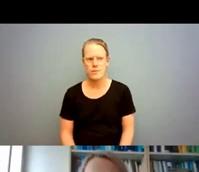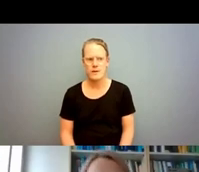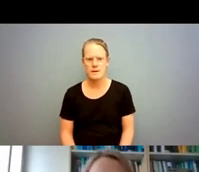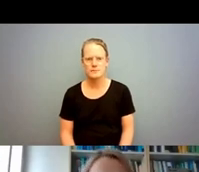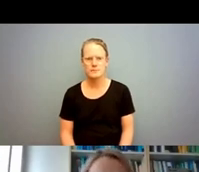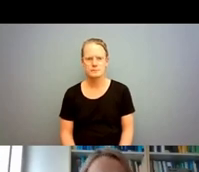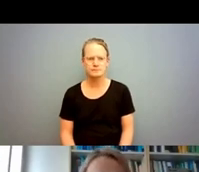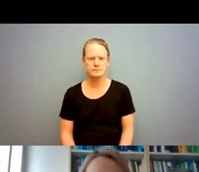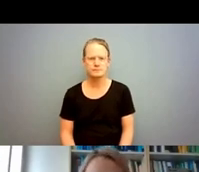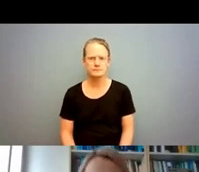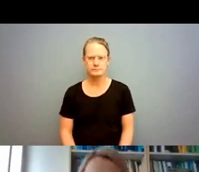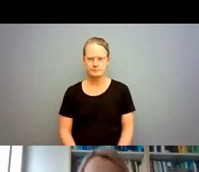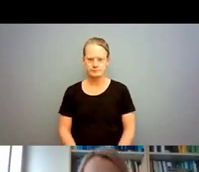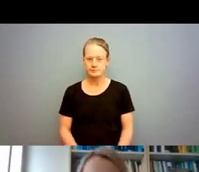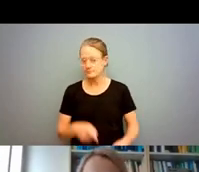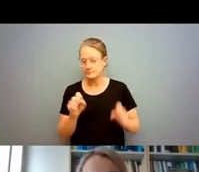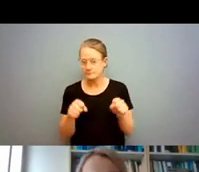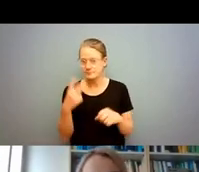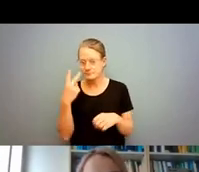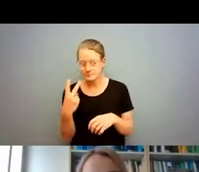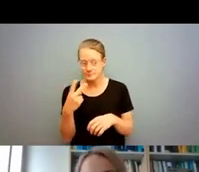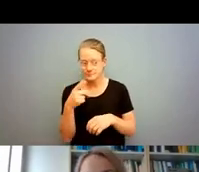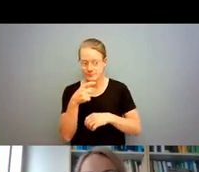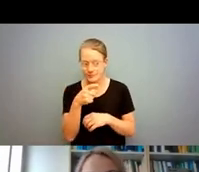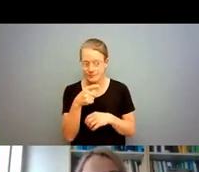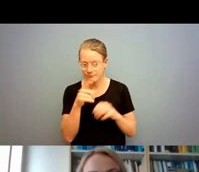Can you see this clearly now?